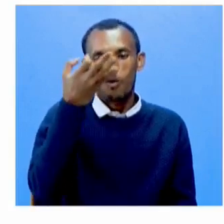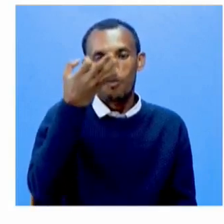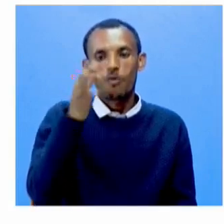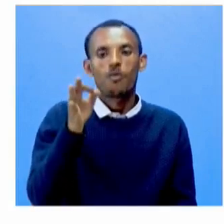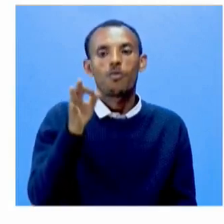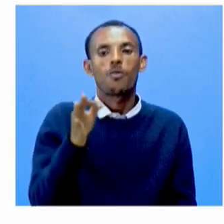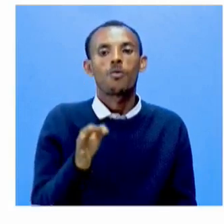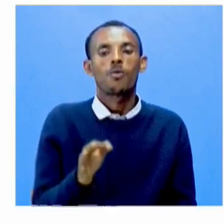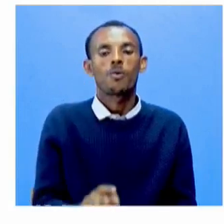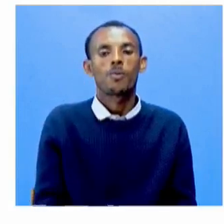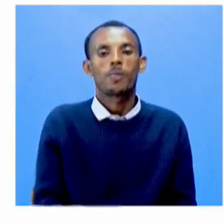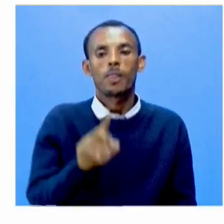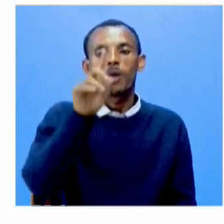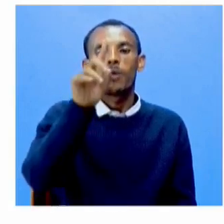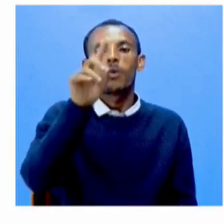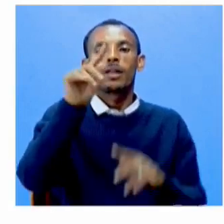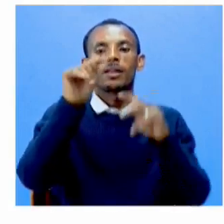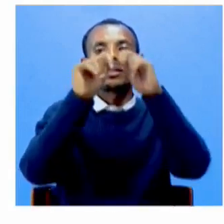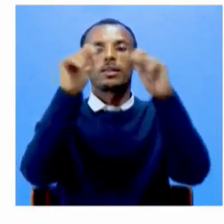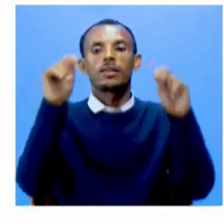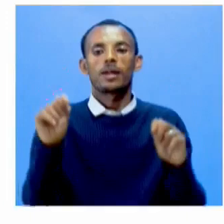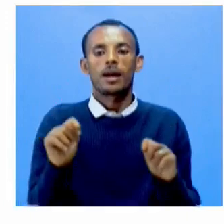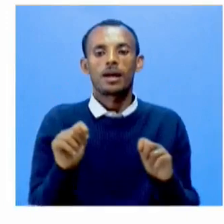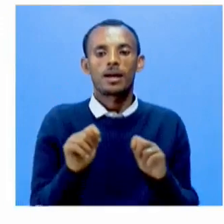of one triangle,